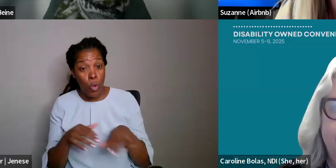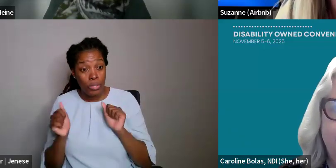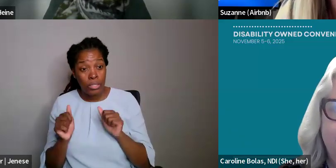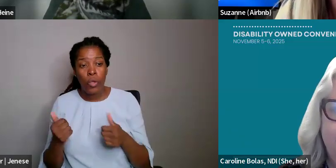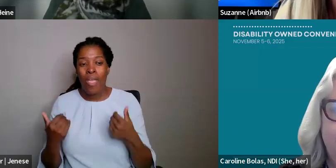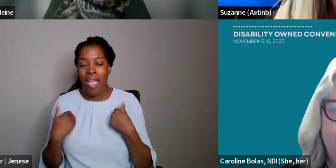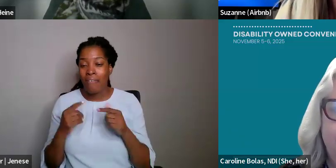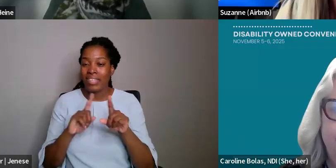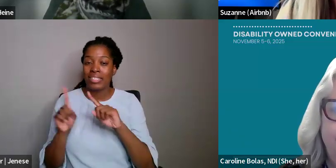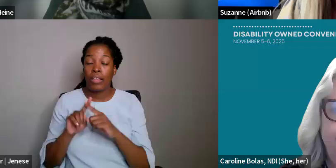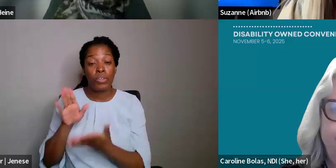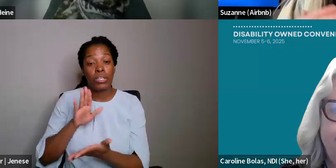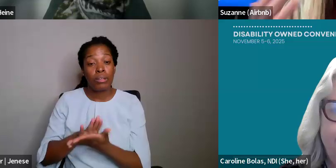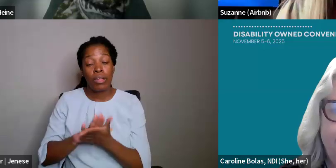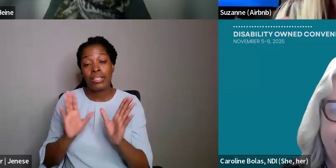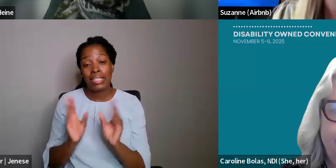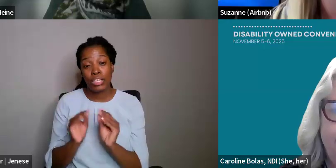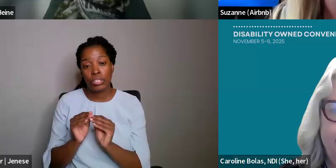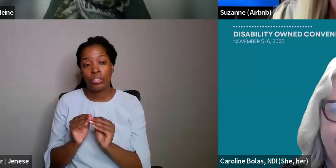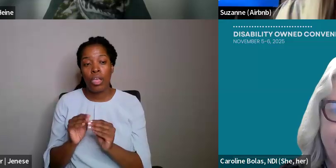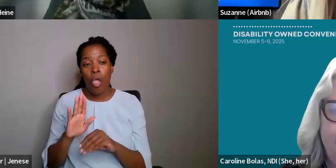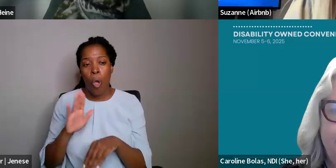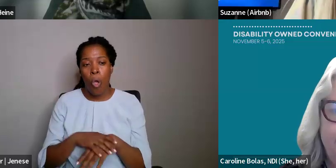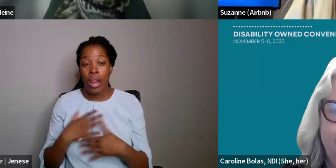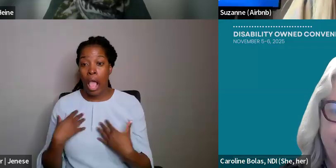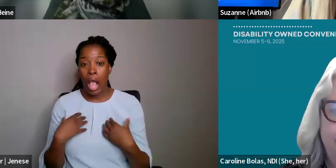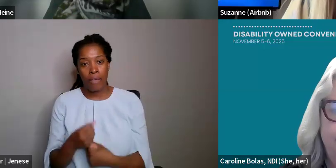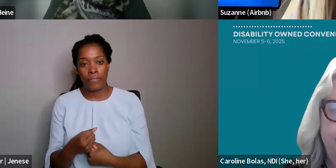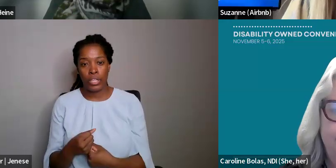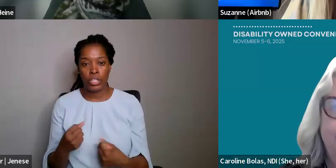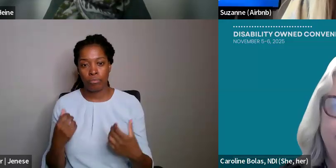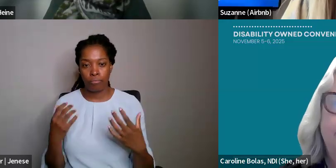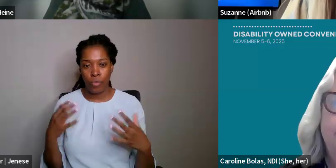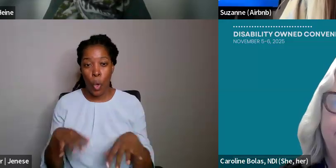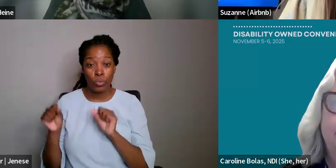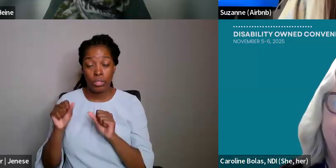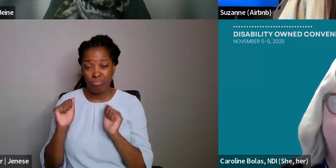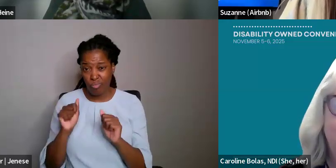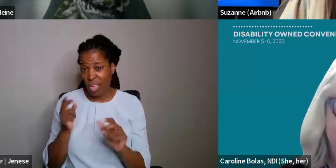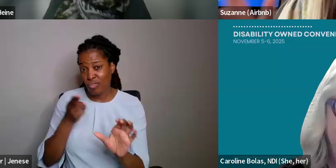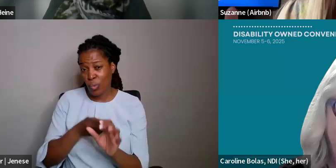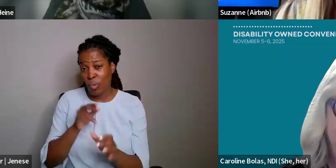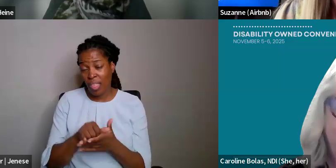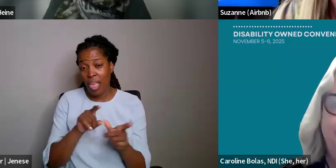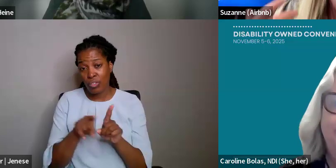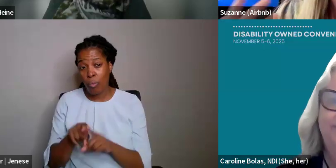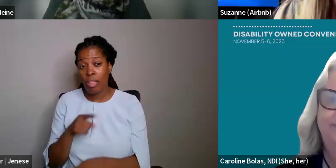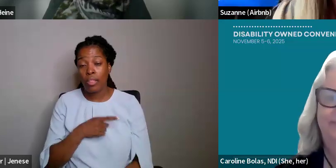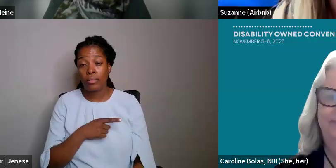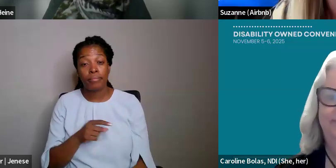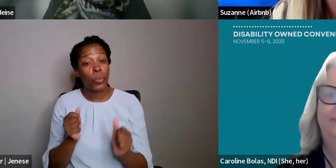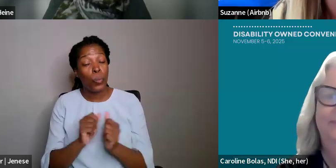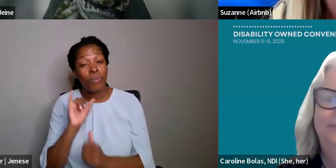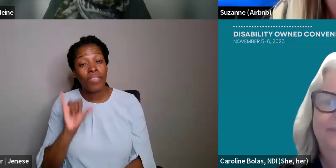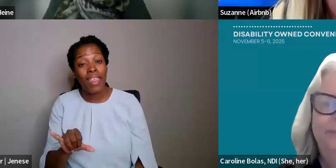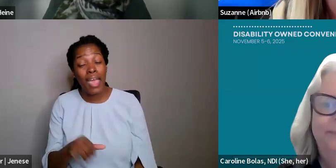confident hosting. So this is a more advanced session. So feel free to join that as well. And with that, I just